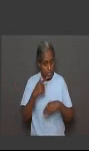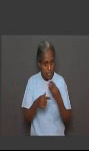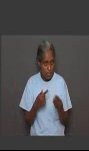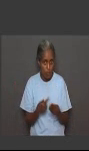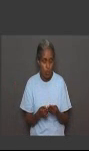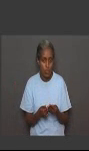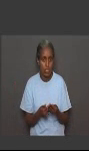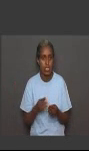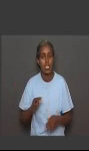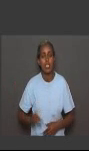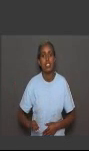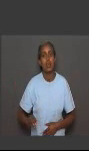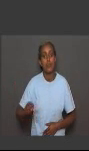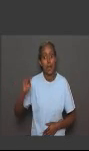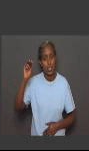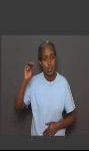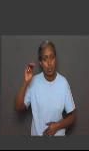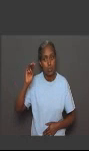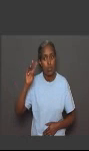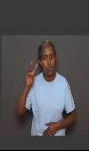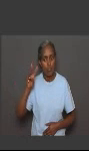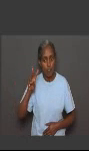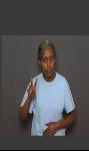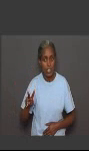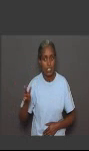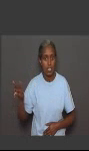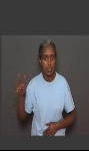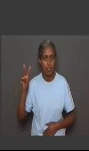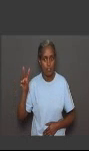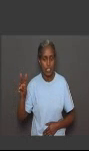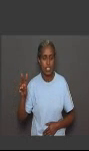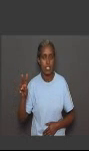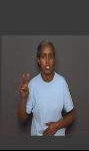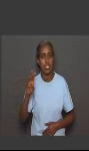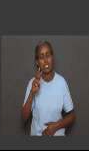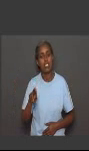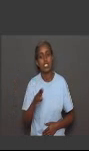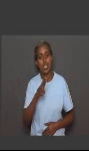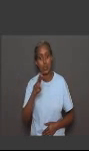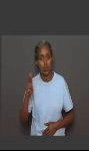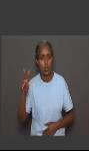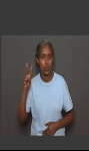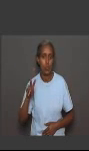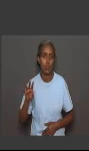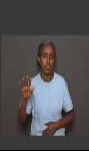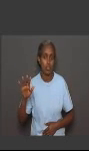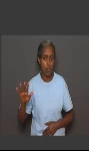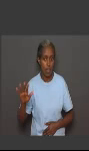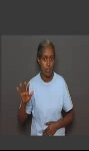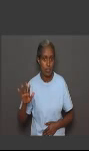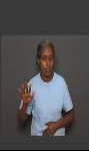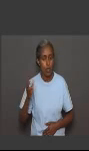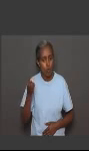Therefore, the magnitude of vector v is the square root of